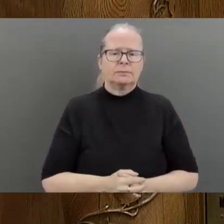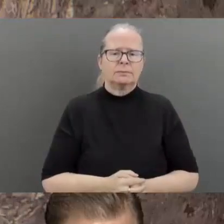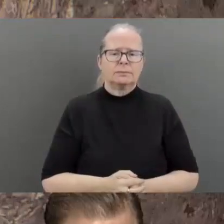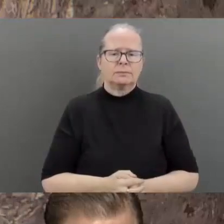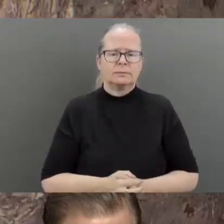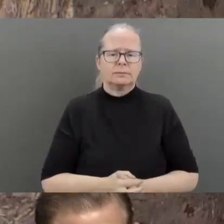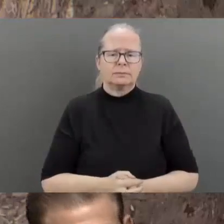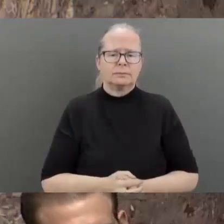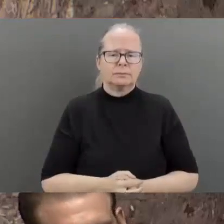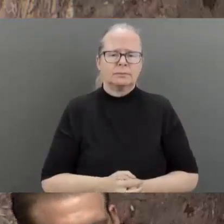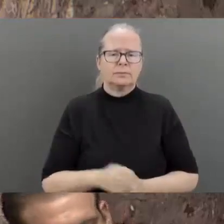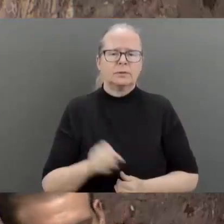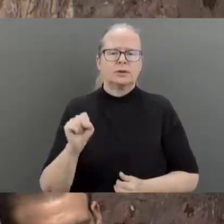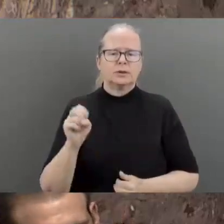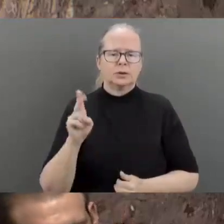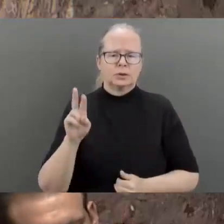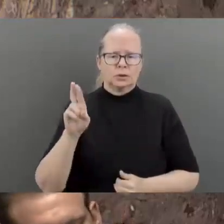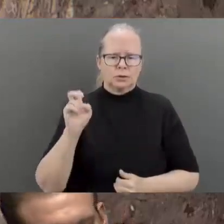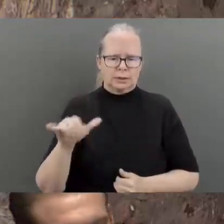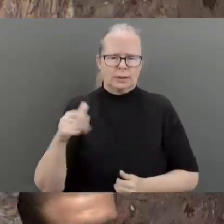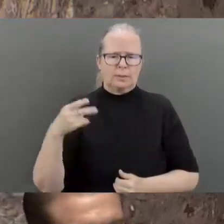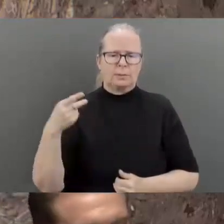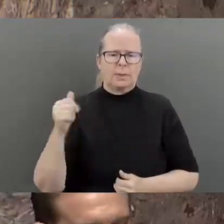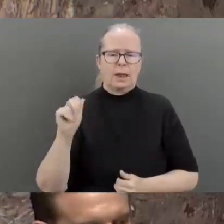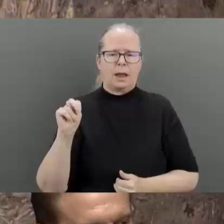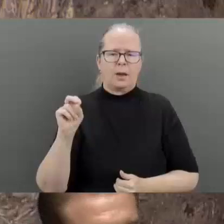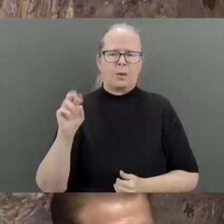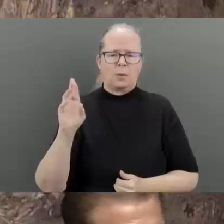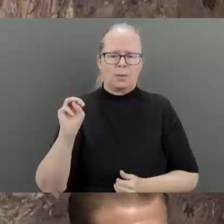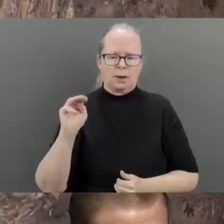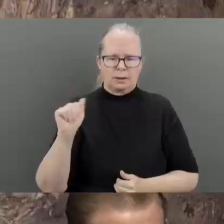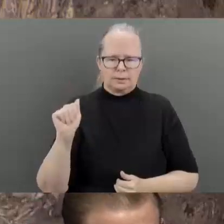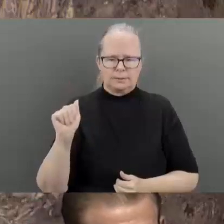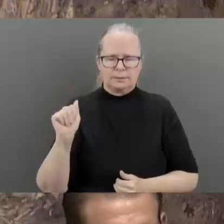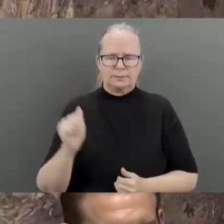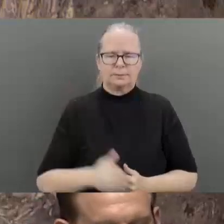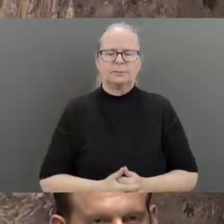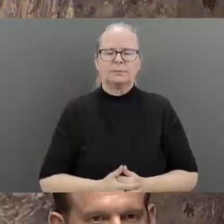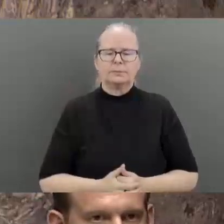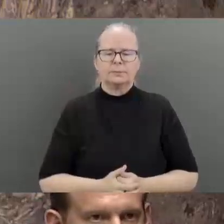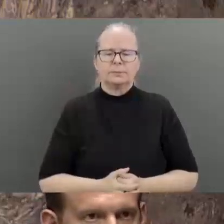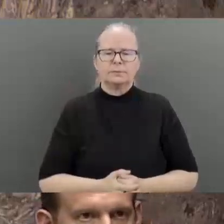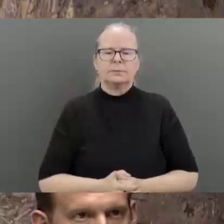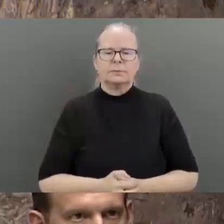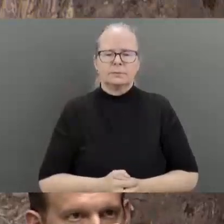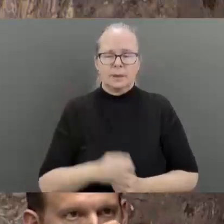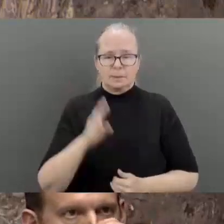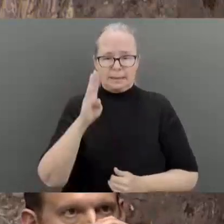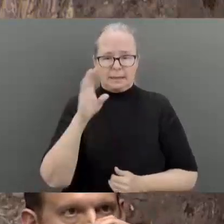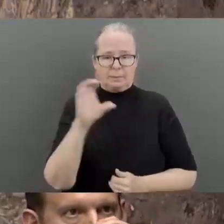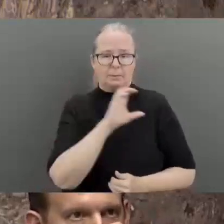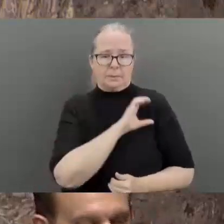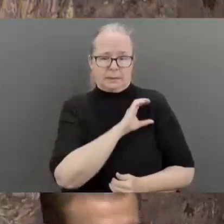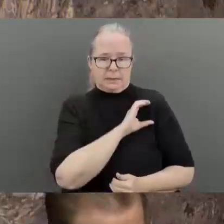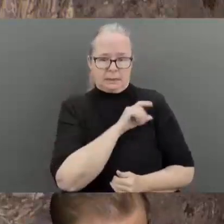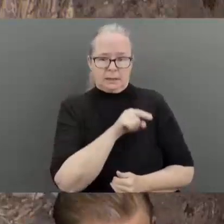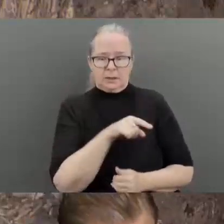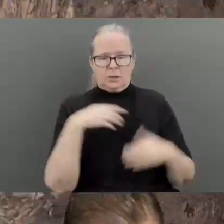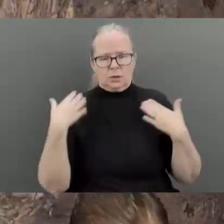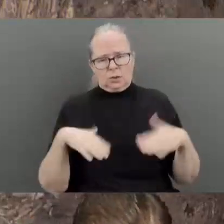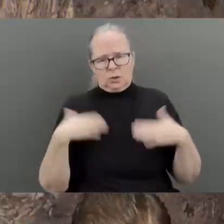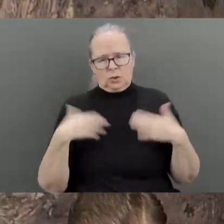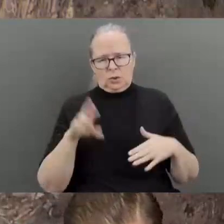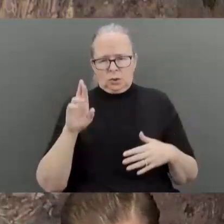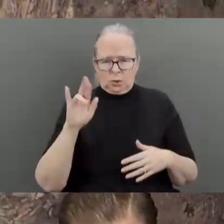BC's police officers put their lives on the line every single day. I know this because I was a police